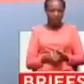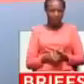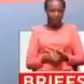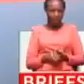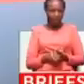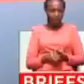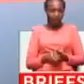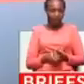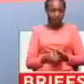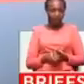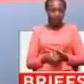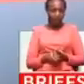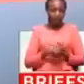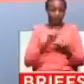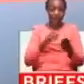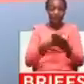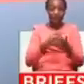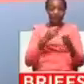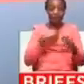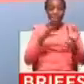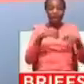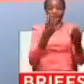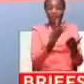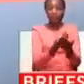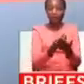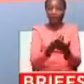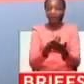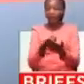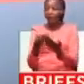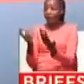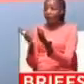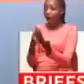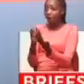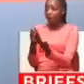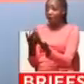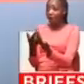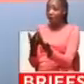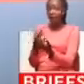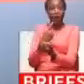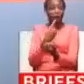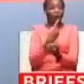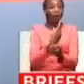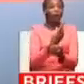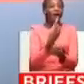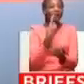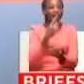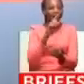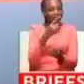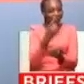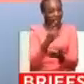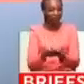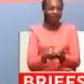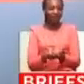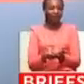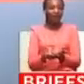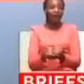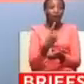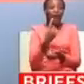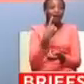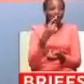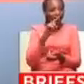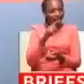covered. So I gave him the money. How much? It's funny. It was 100,000. Wow. So I gave him the money for a